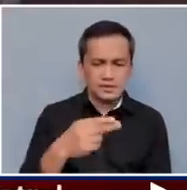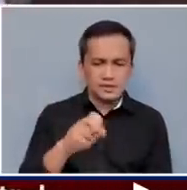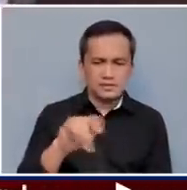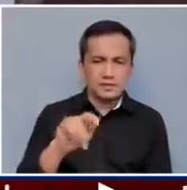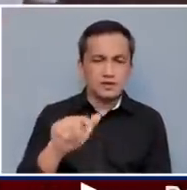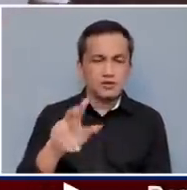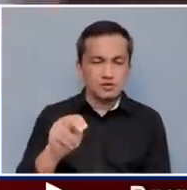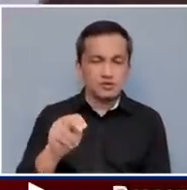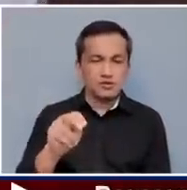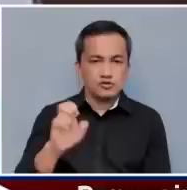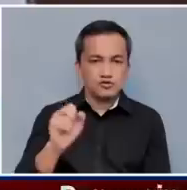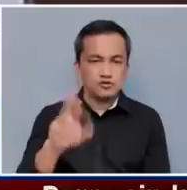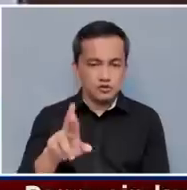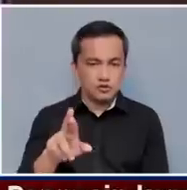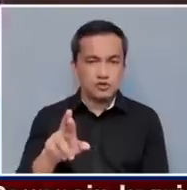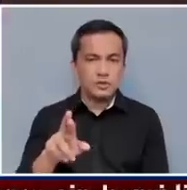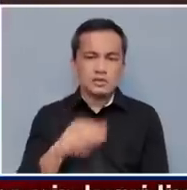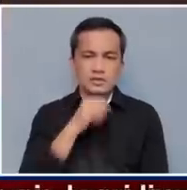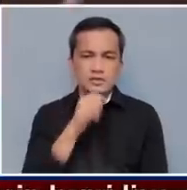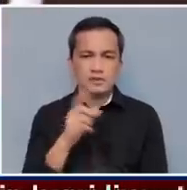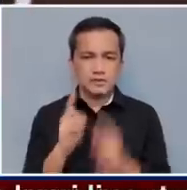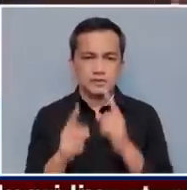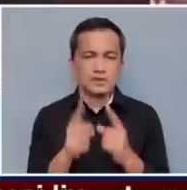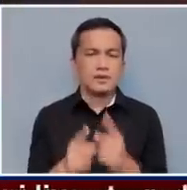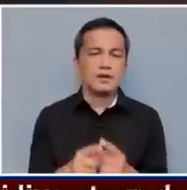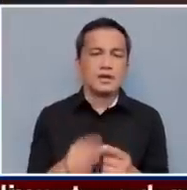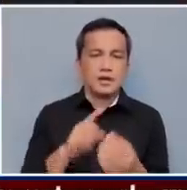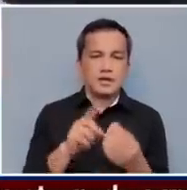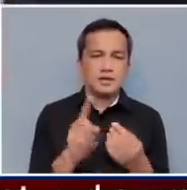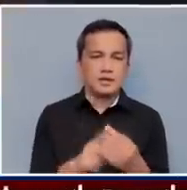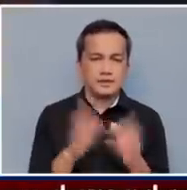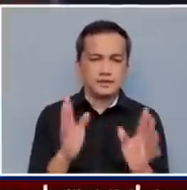Jr. Hindi pa umano sila nagkakausap tungkol sa